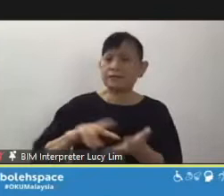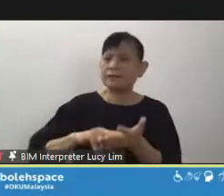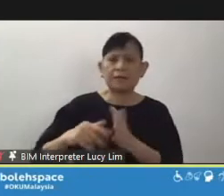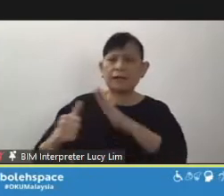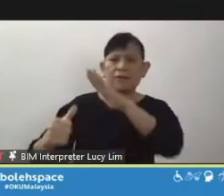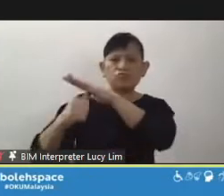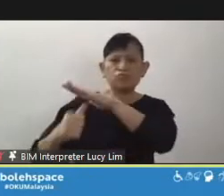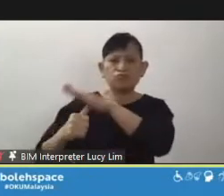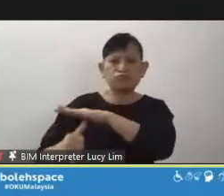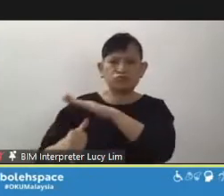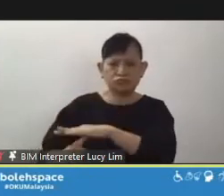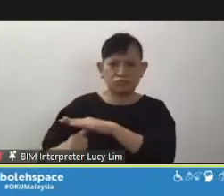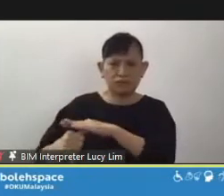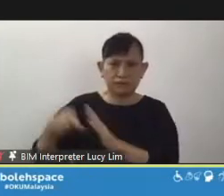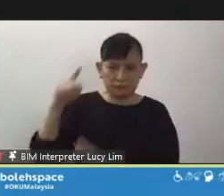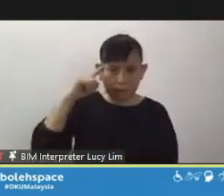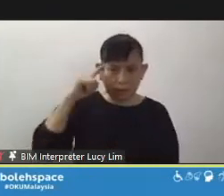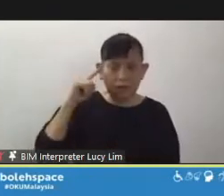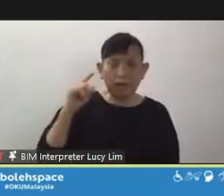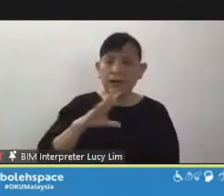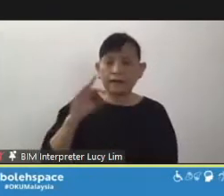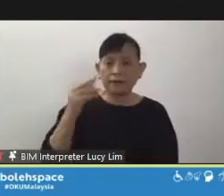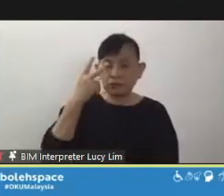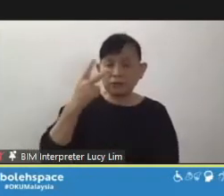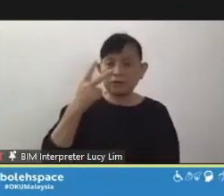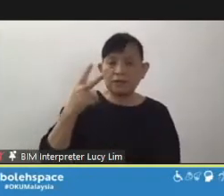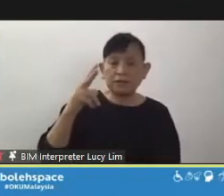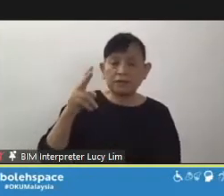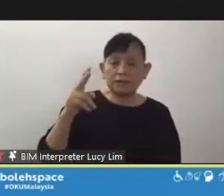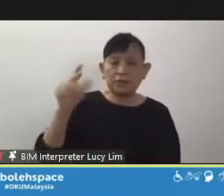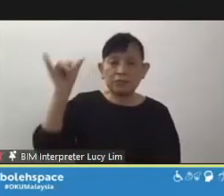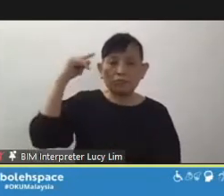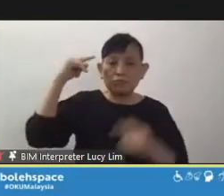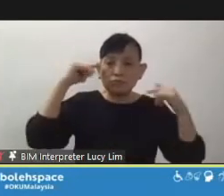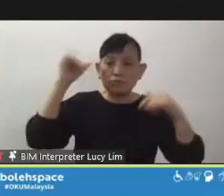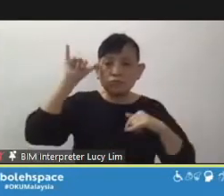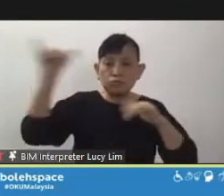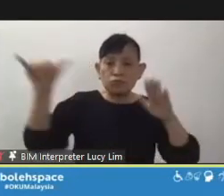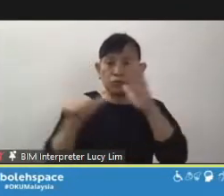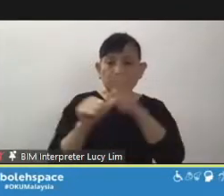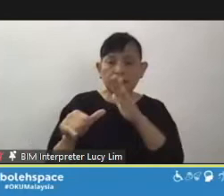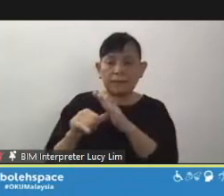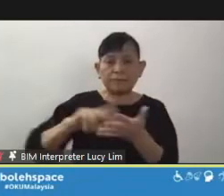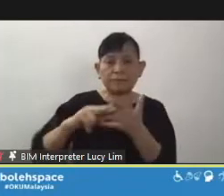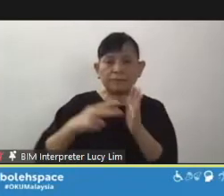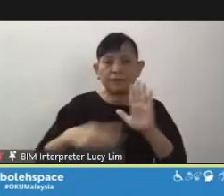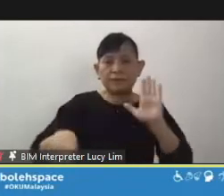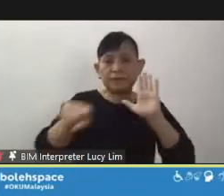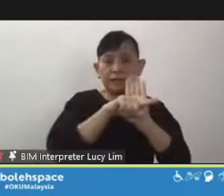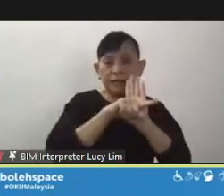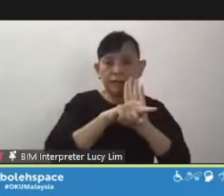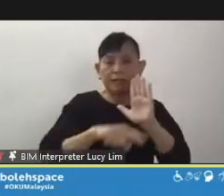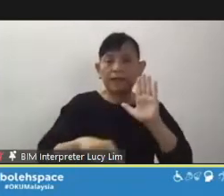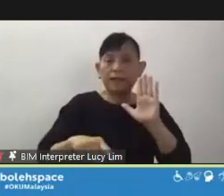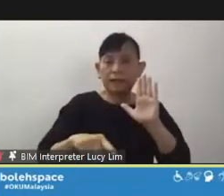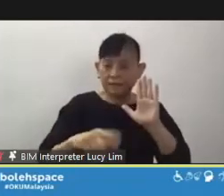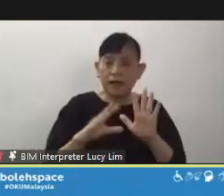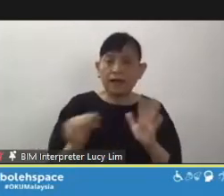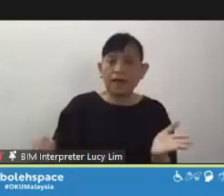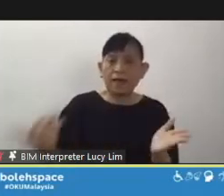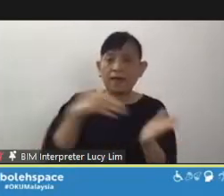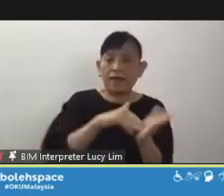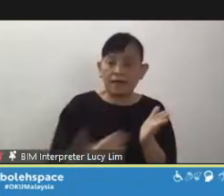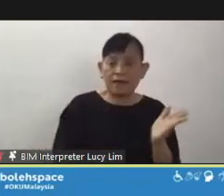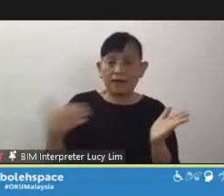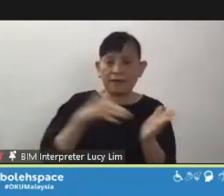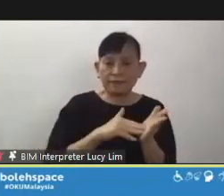go to the definition of bullying, it is considered as a negative, repeated negative actions. So bullying at workplace